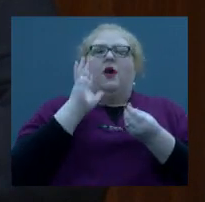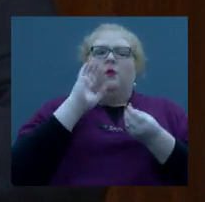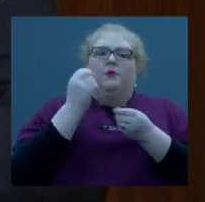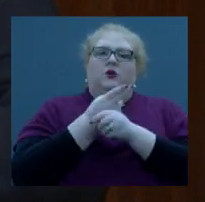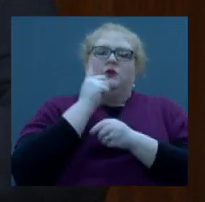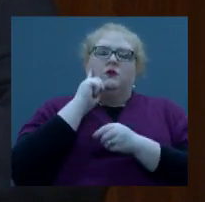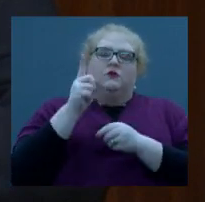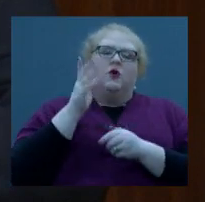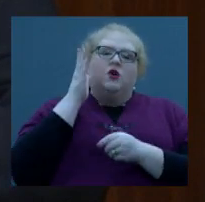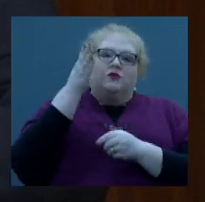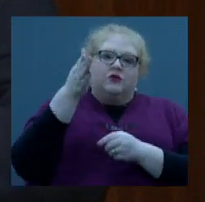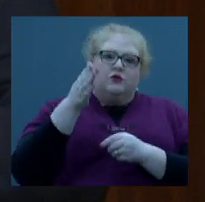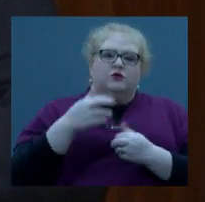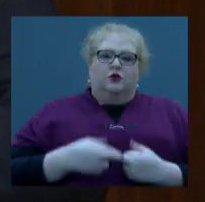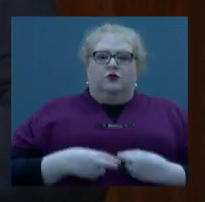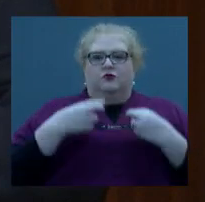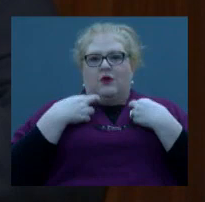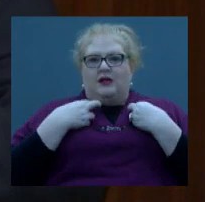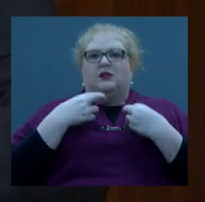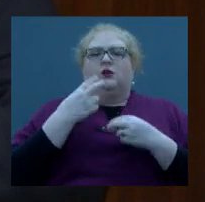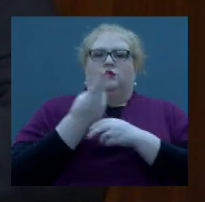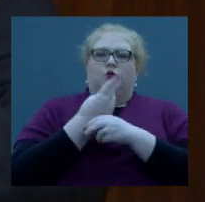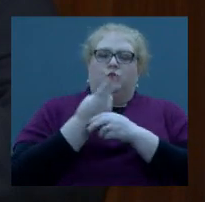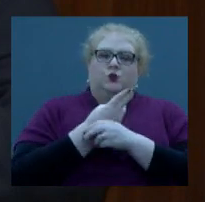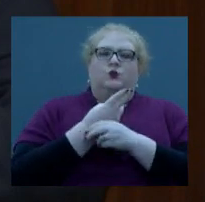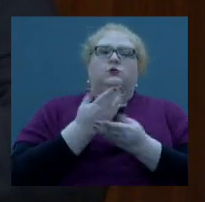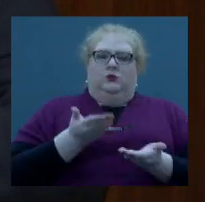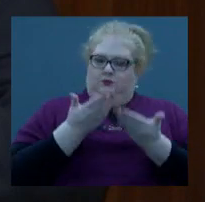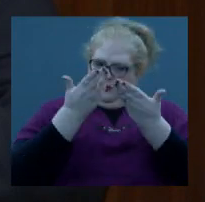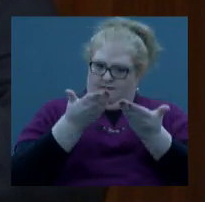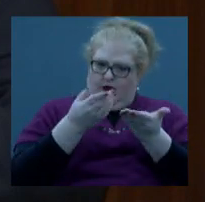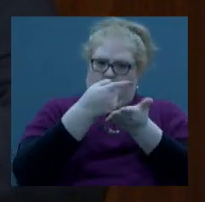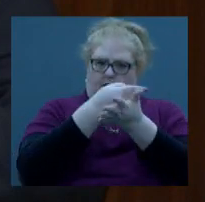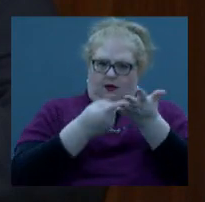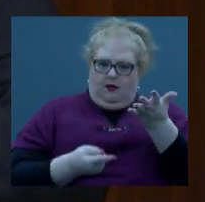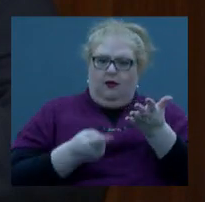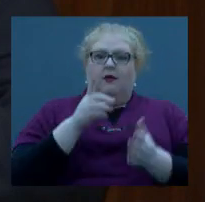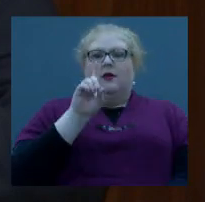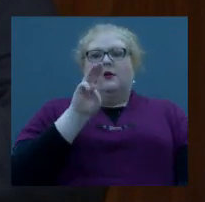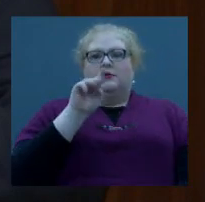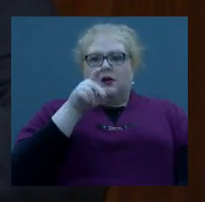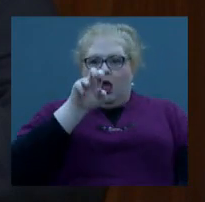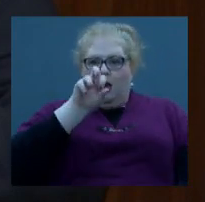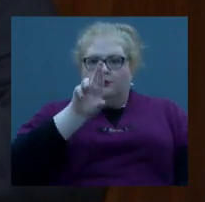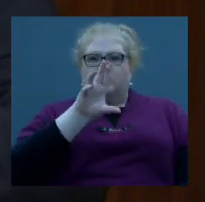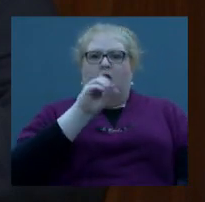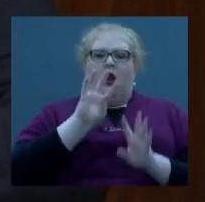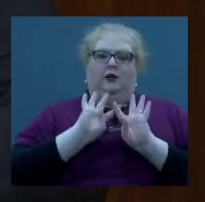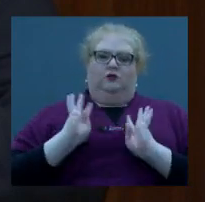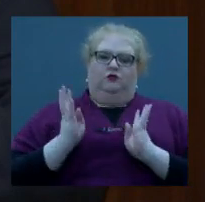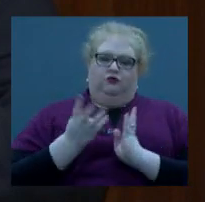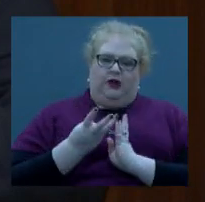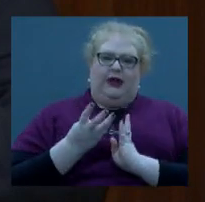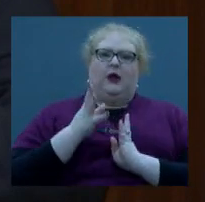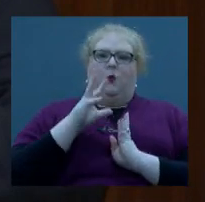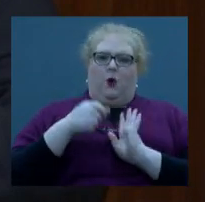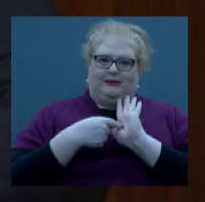future residential uses, was provided on this plan. Dumpster locations and screening was